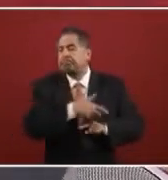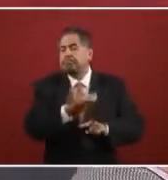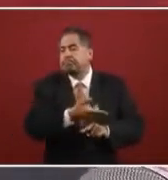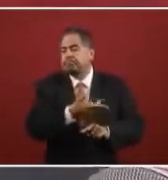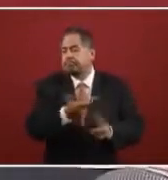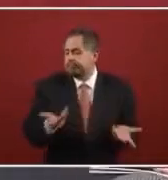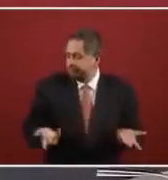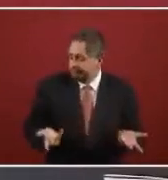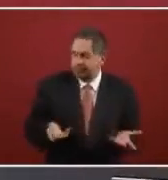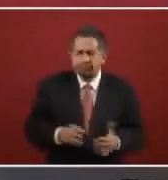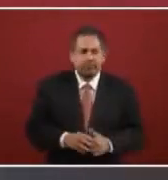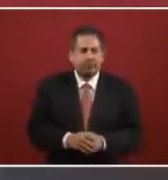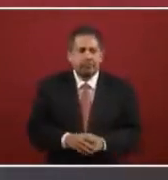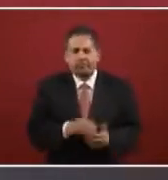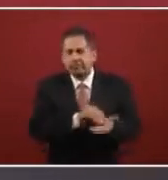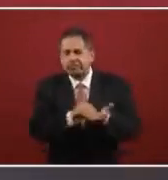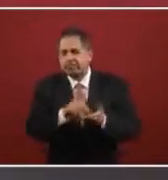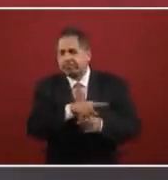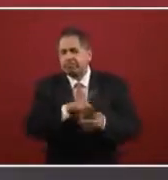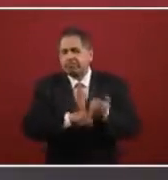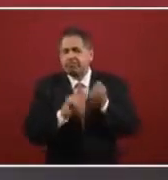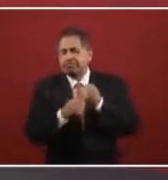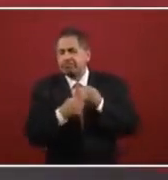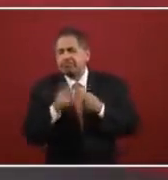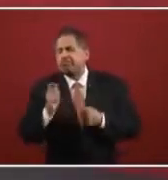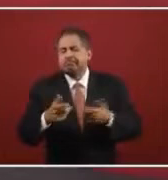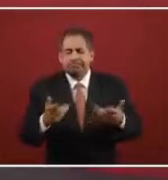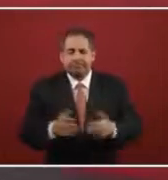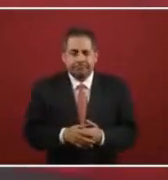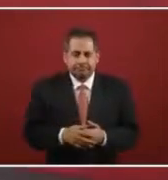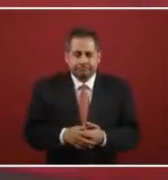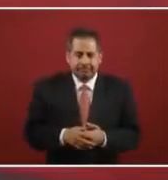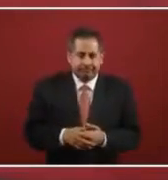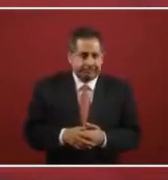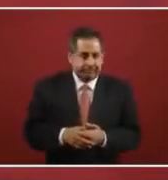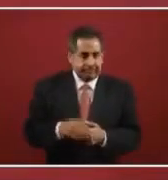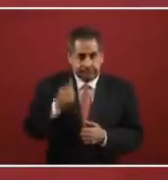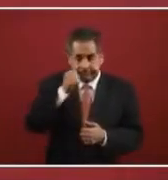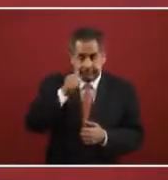behind it. siempre Always, hay que